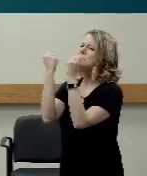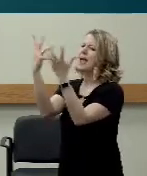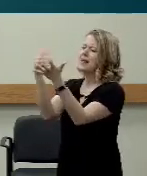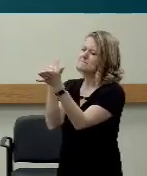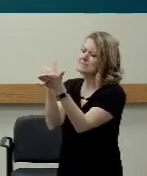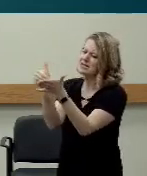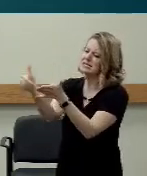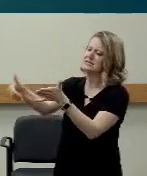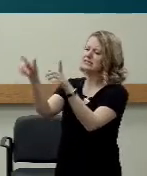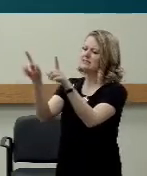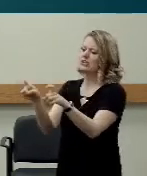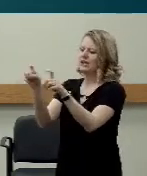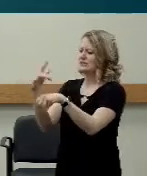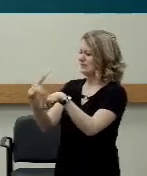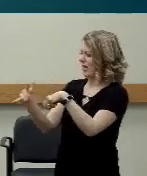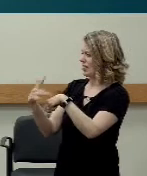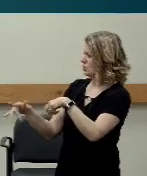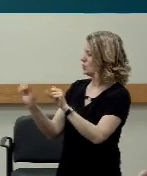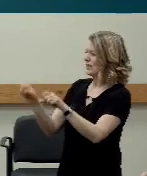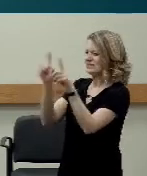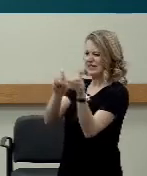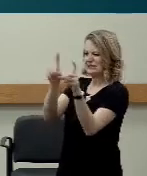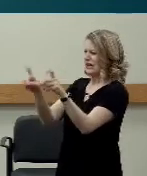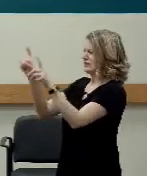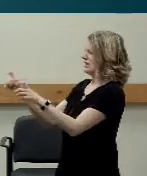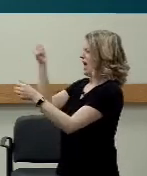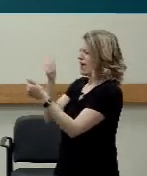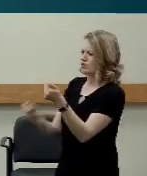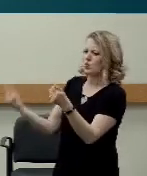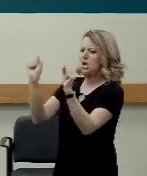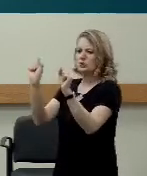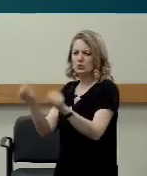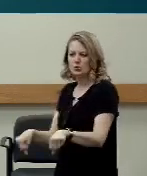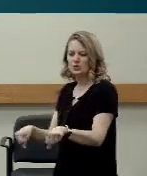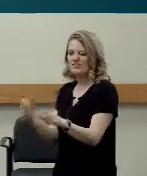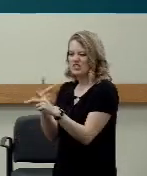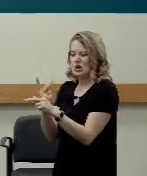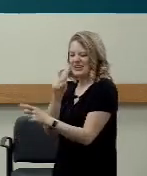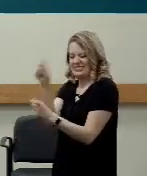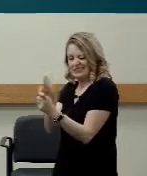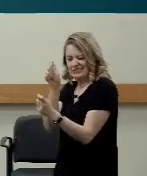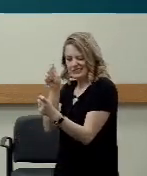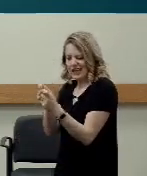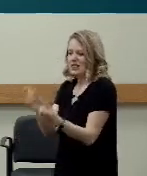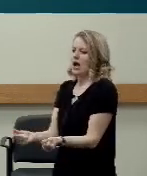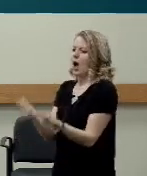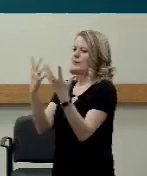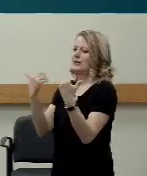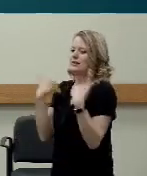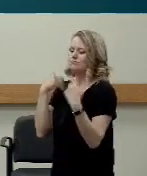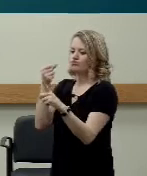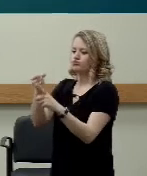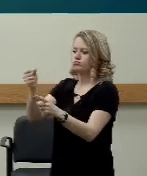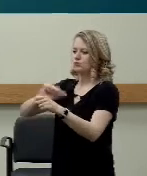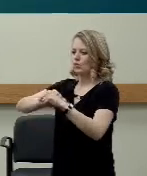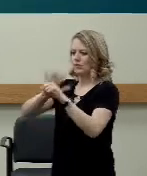tests available on demand, we could test our entire US population. We could find out exactly how many people had